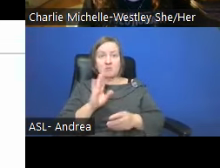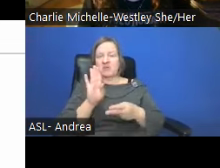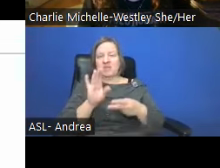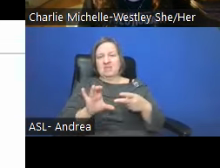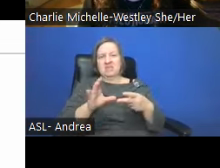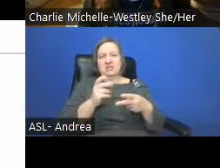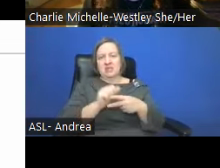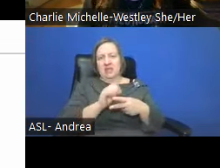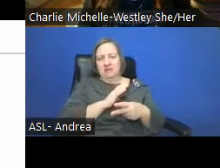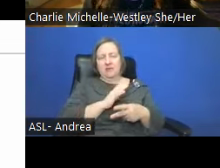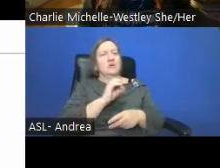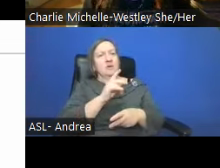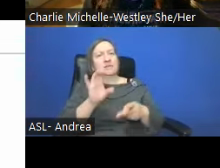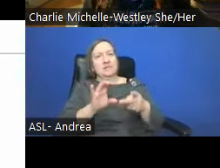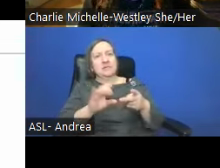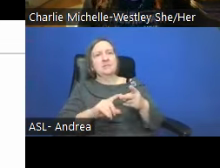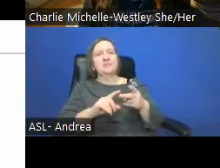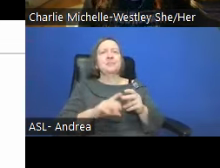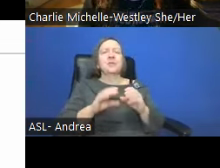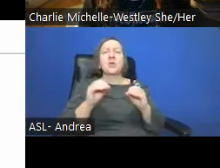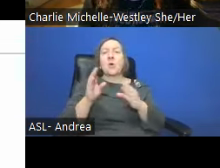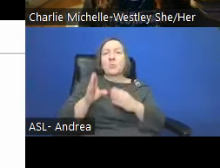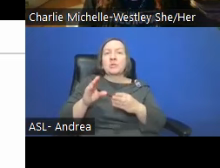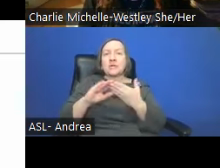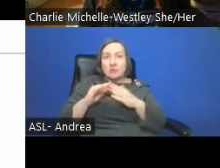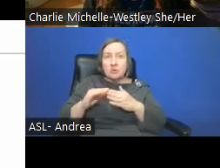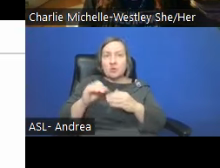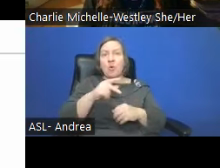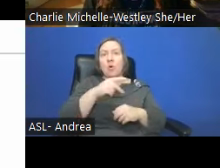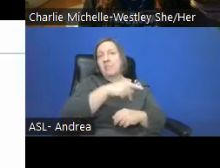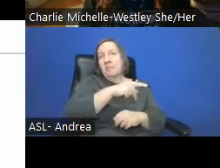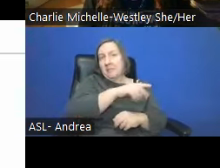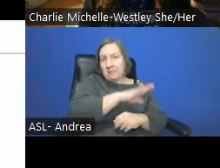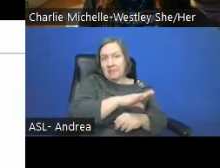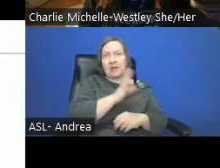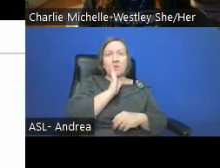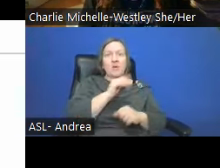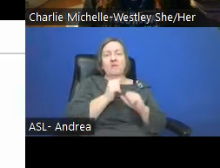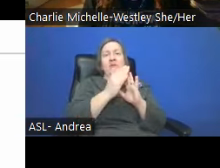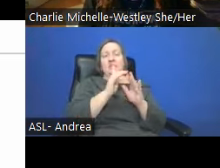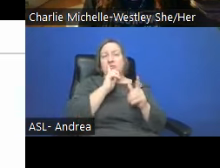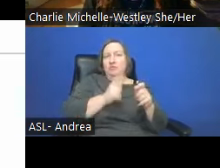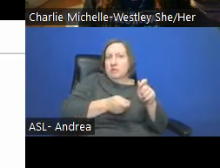C are fine. Okay, C. No member of the community or the police bureau shall face